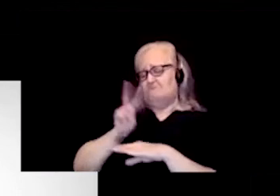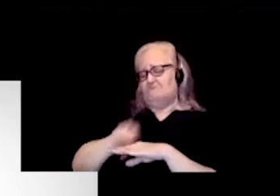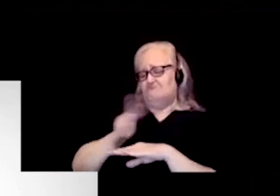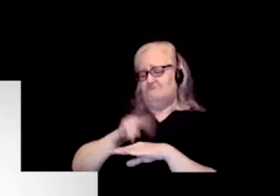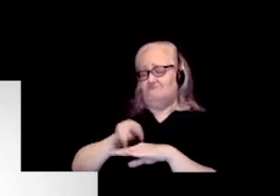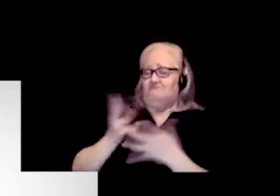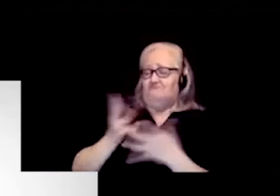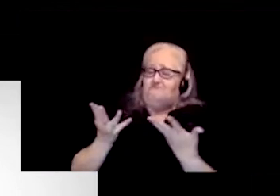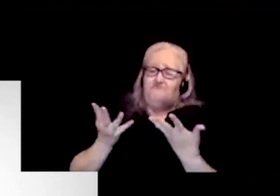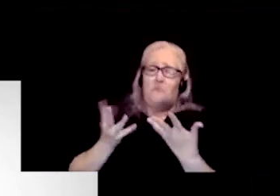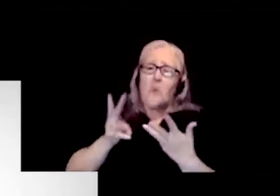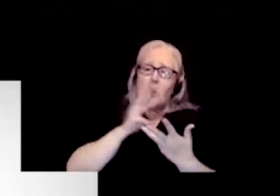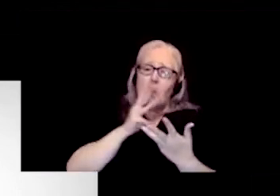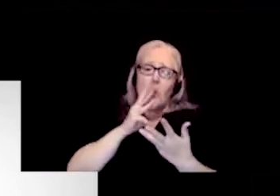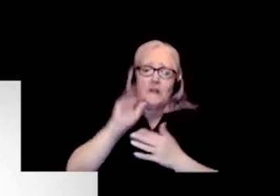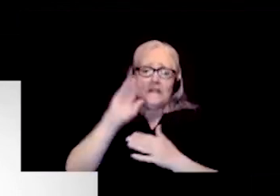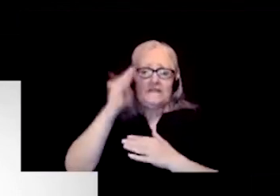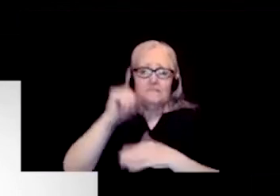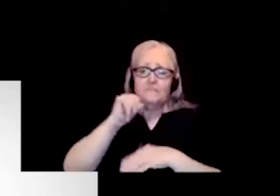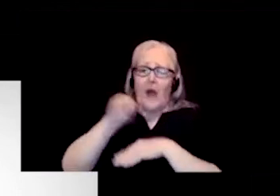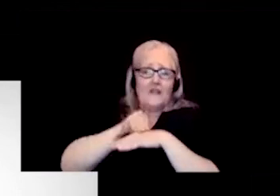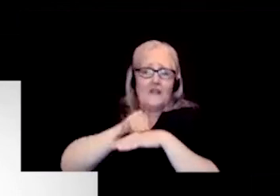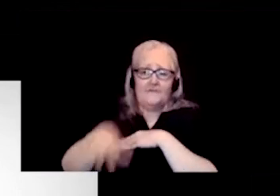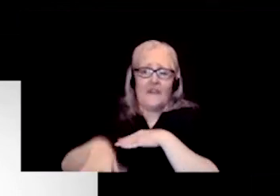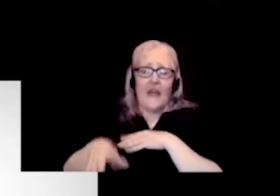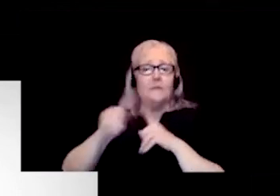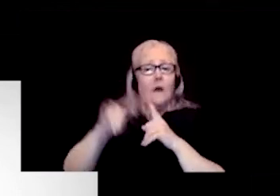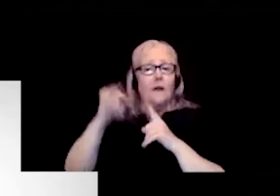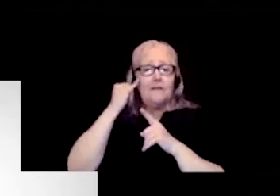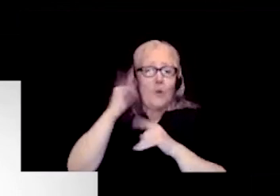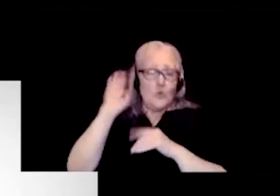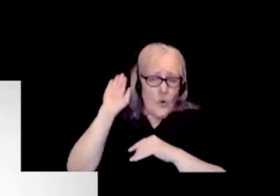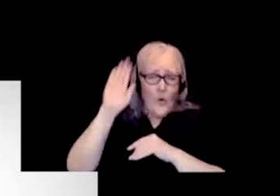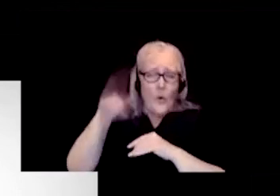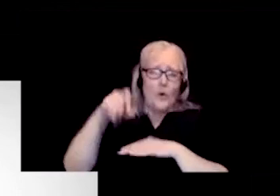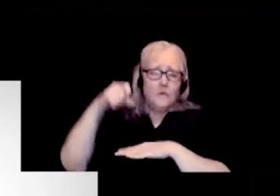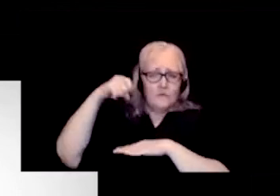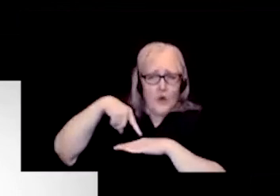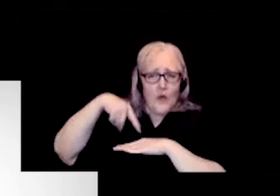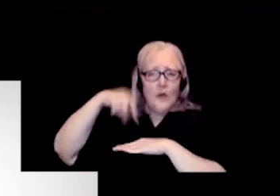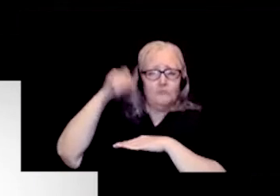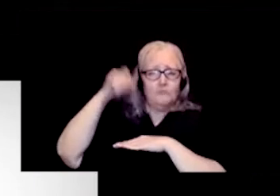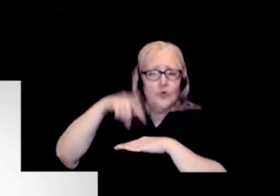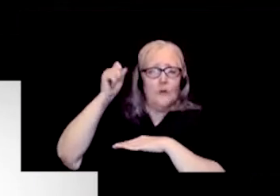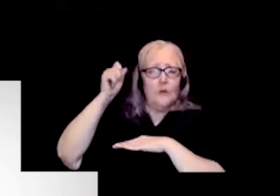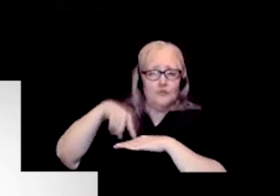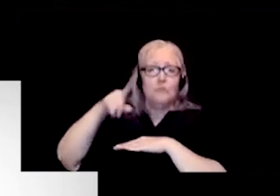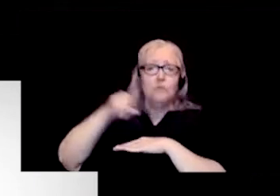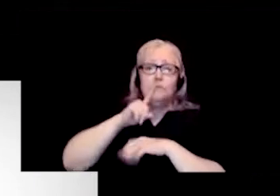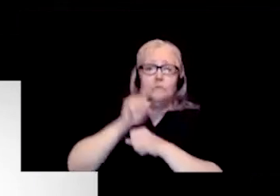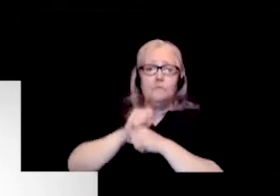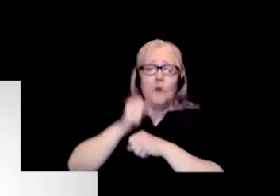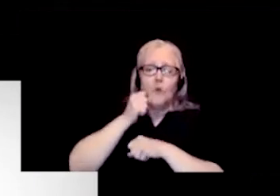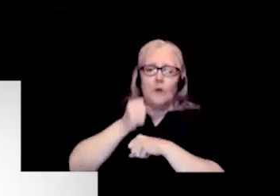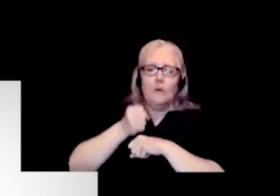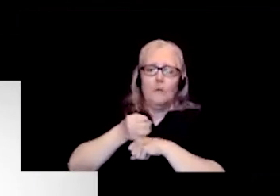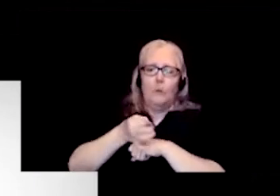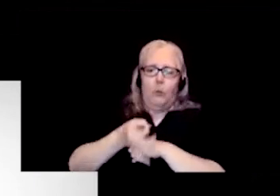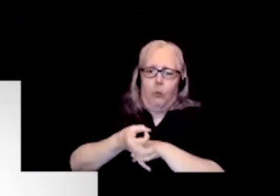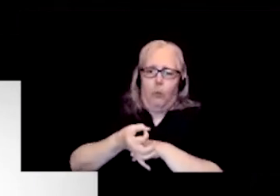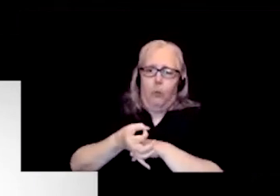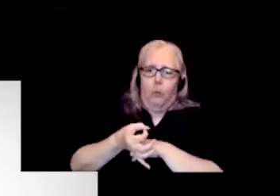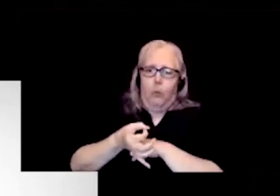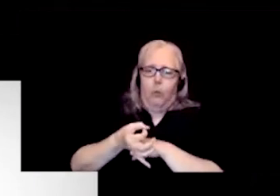having on the block, right? But over time, what's happening? It wears away at the concrete.